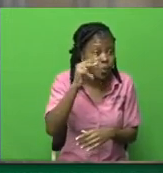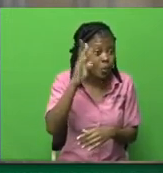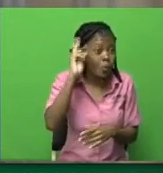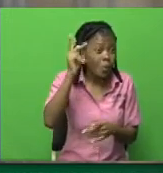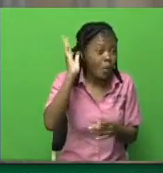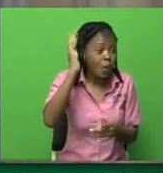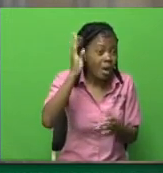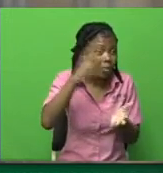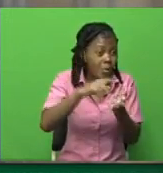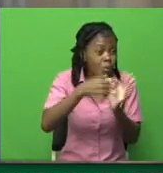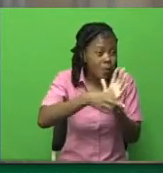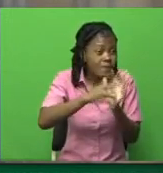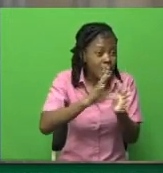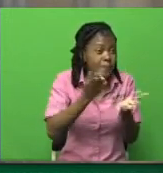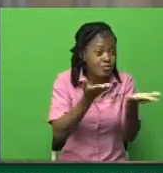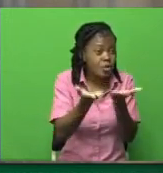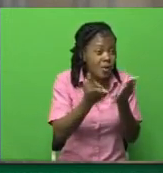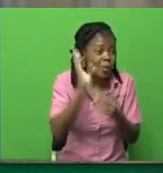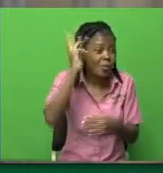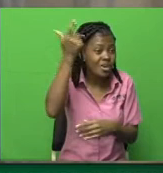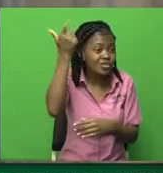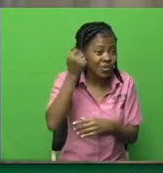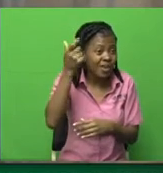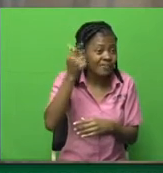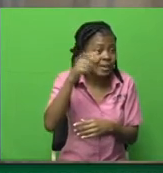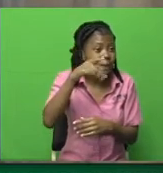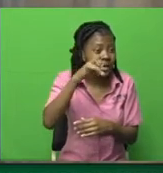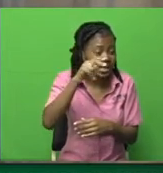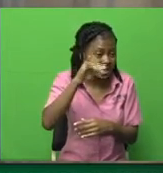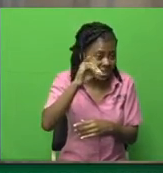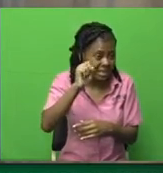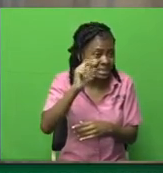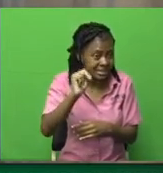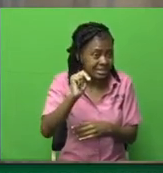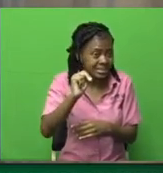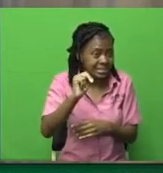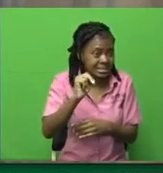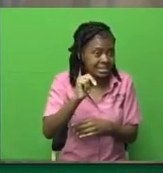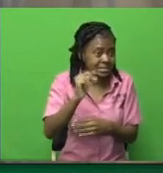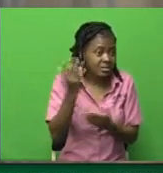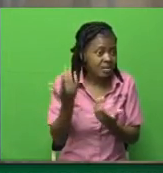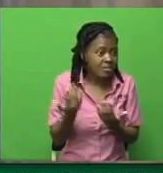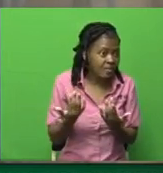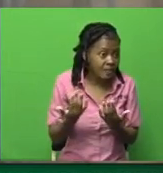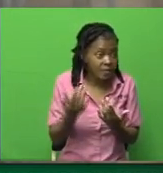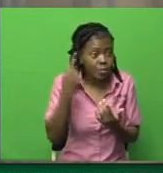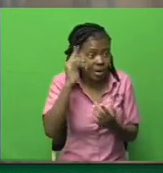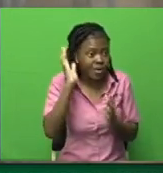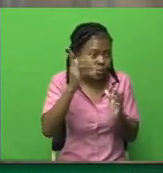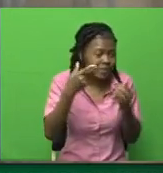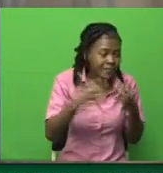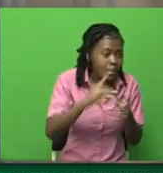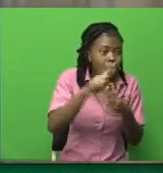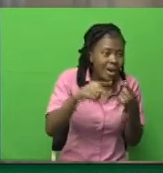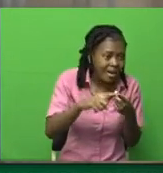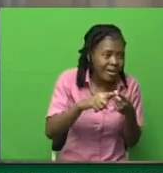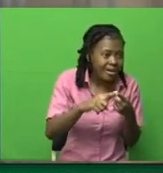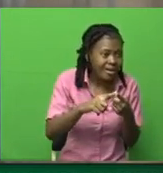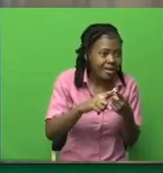pensions to index to their entitlements that was expected to be completed by 2020.